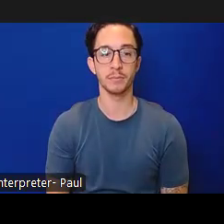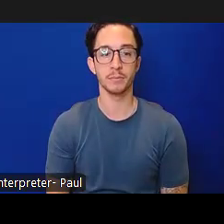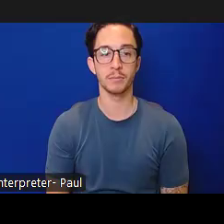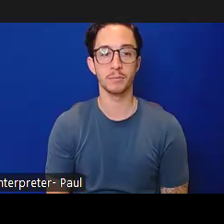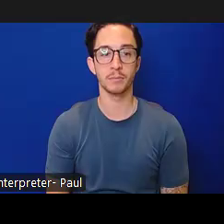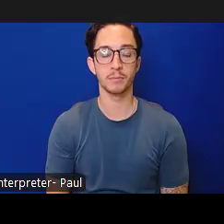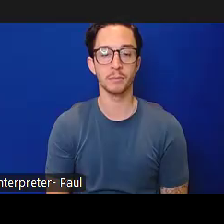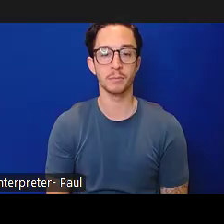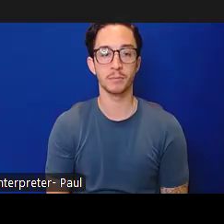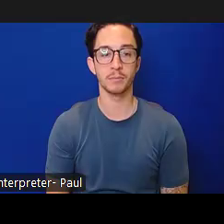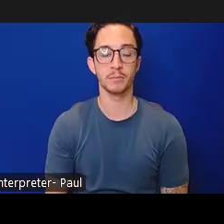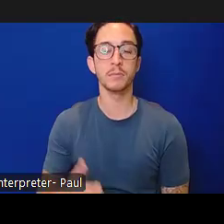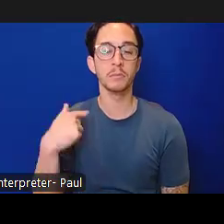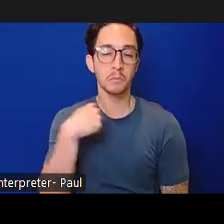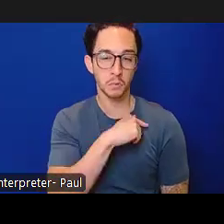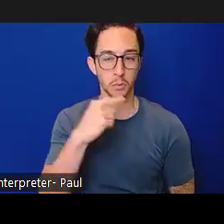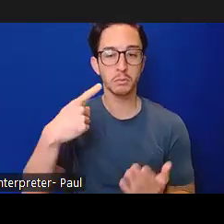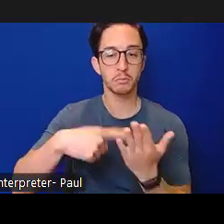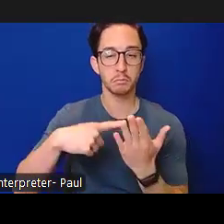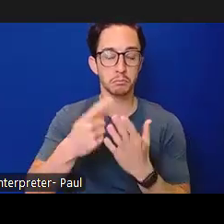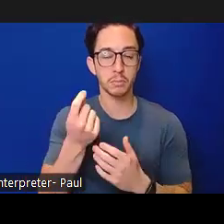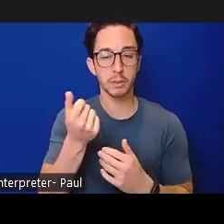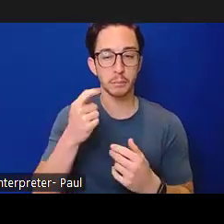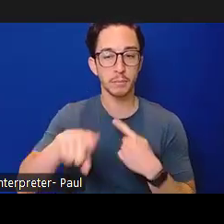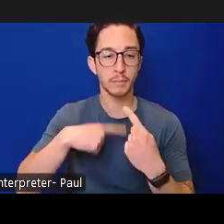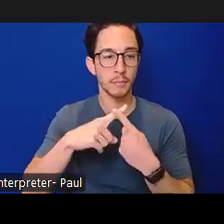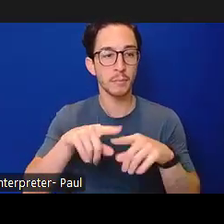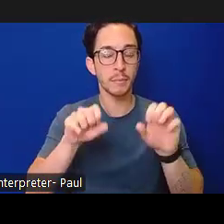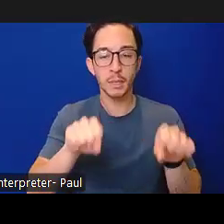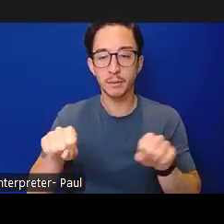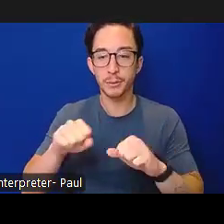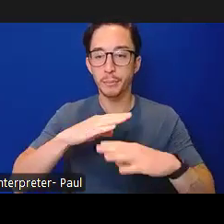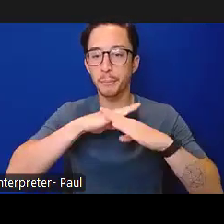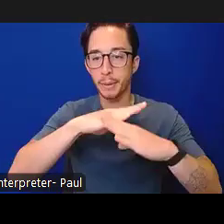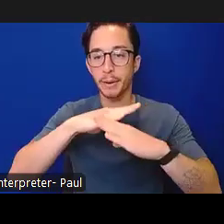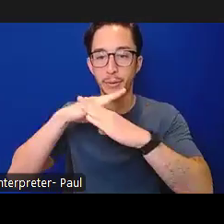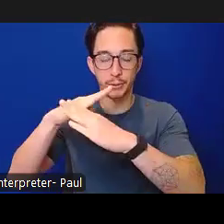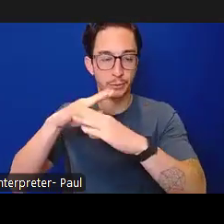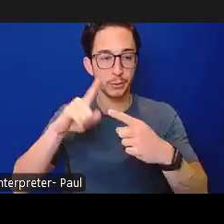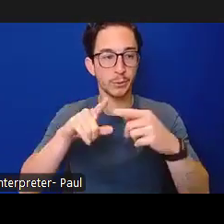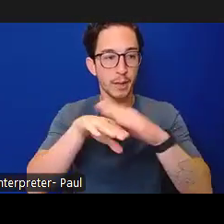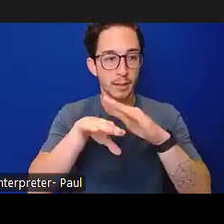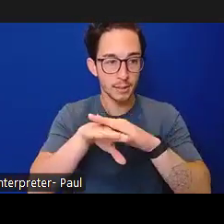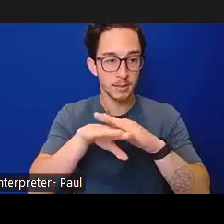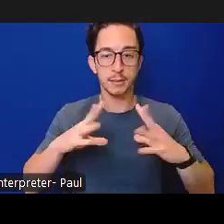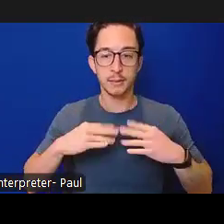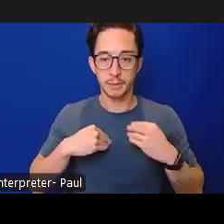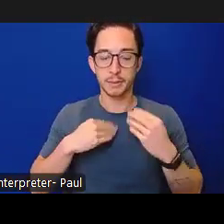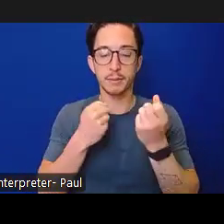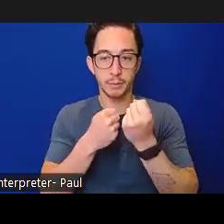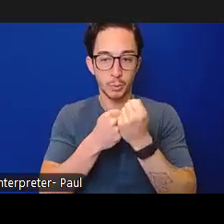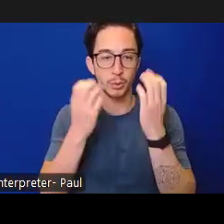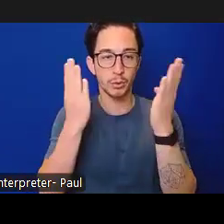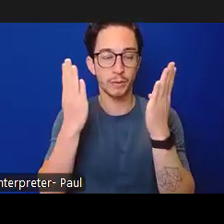So, we're going to talk a little bit about the potential barriers to accessing and accepting support